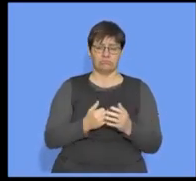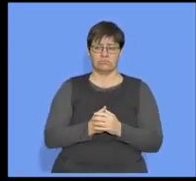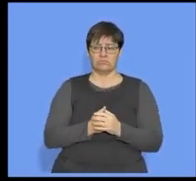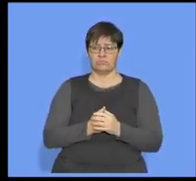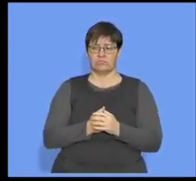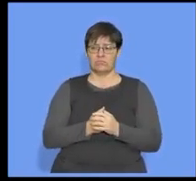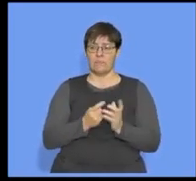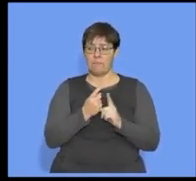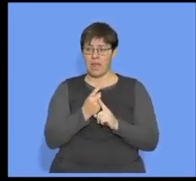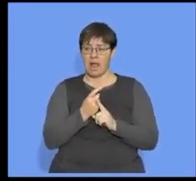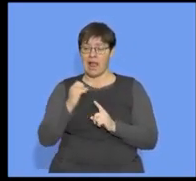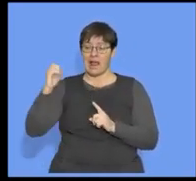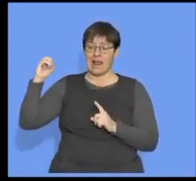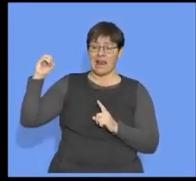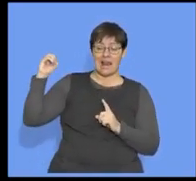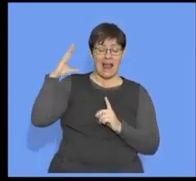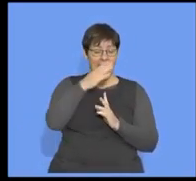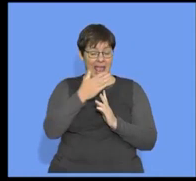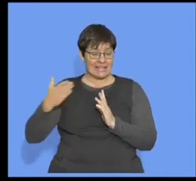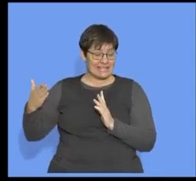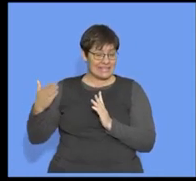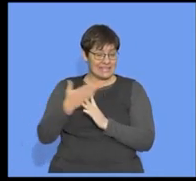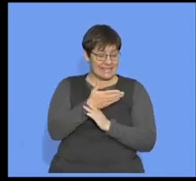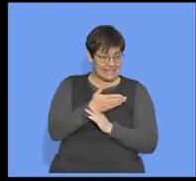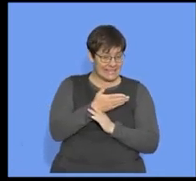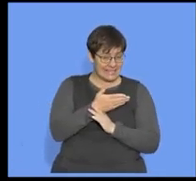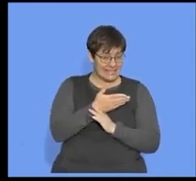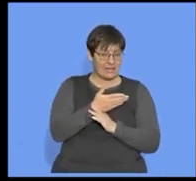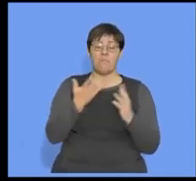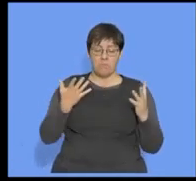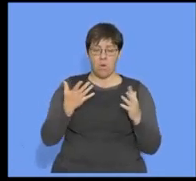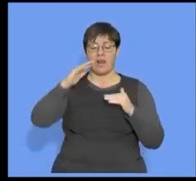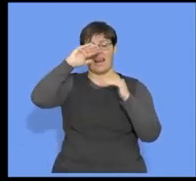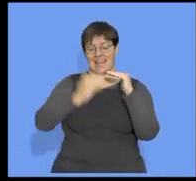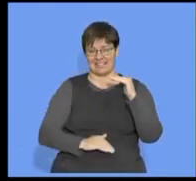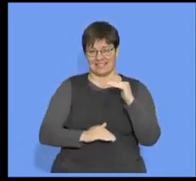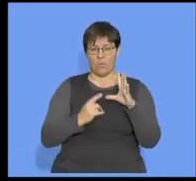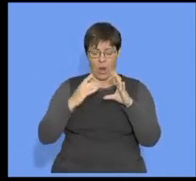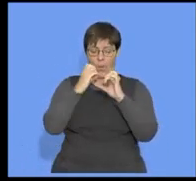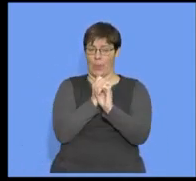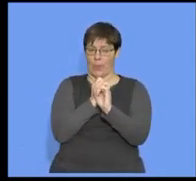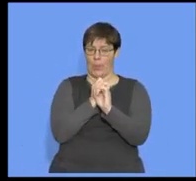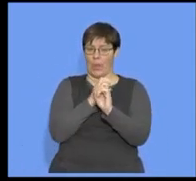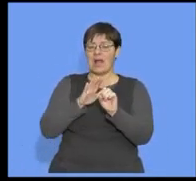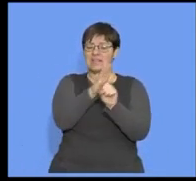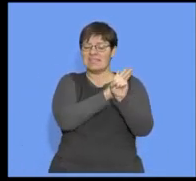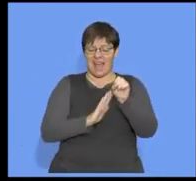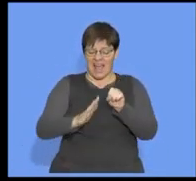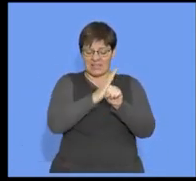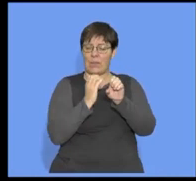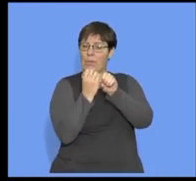obviously, amount of light that is entering the eye will be reduced because of